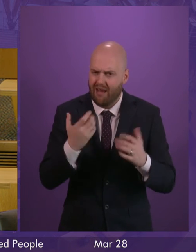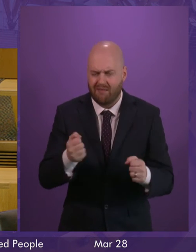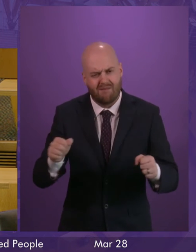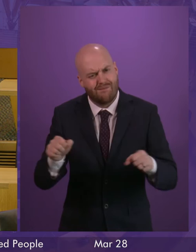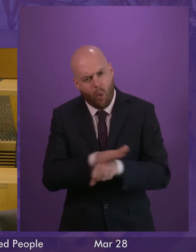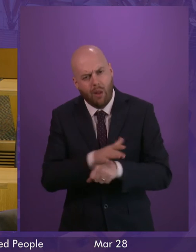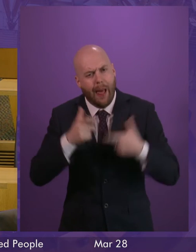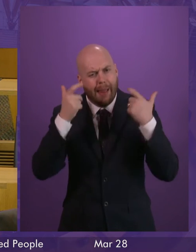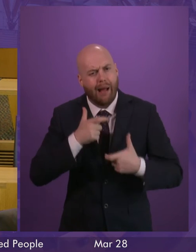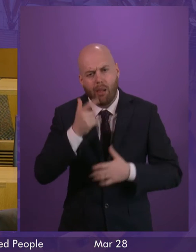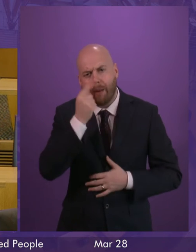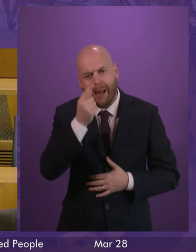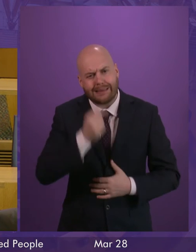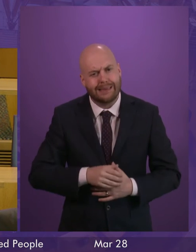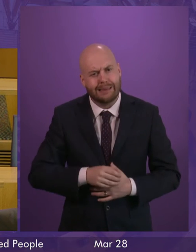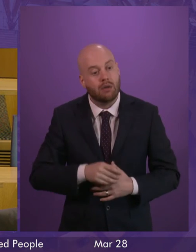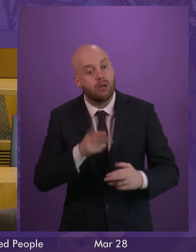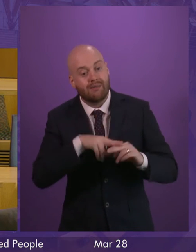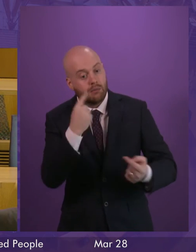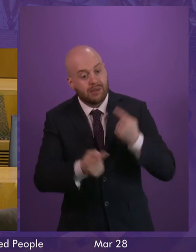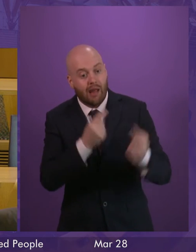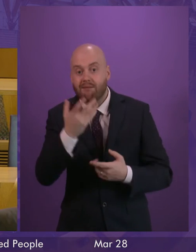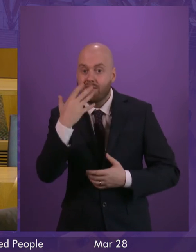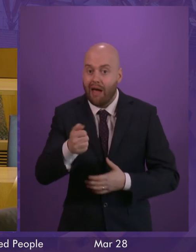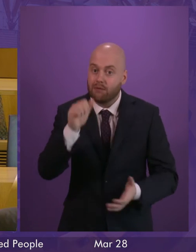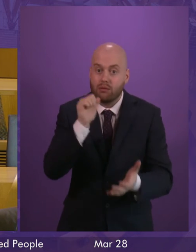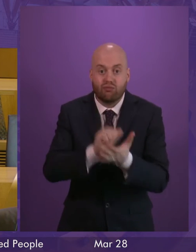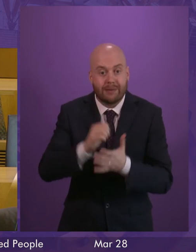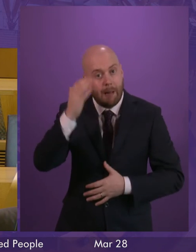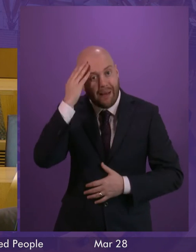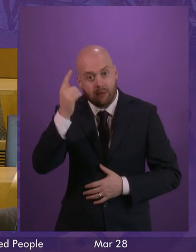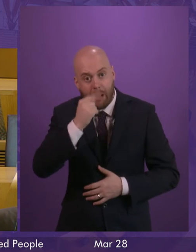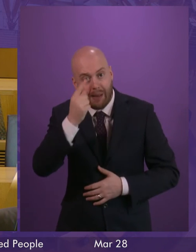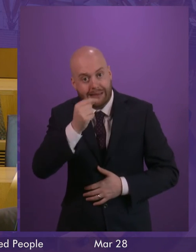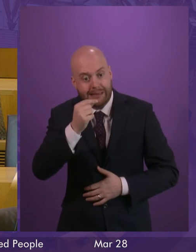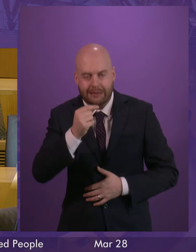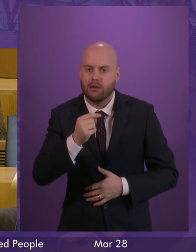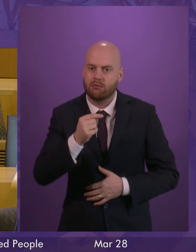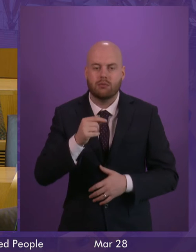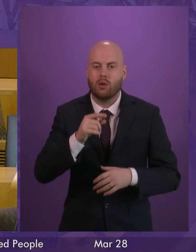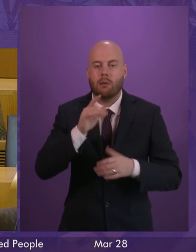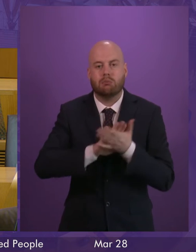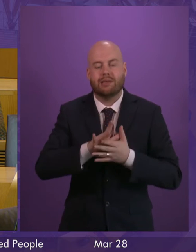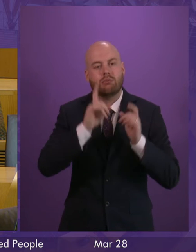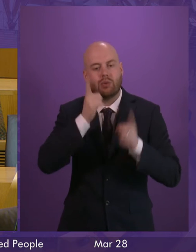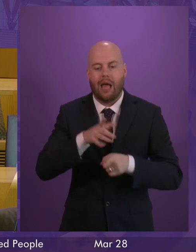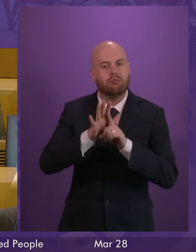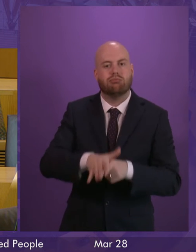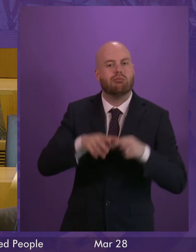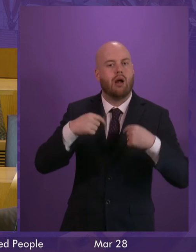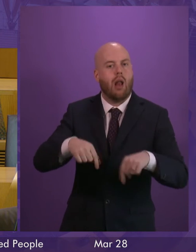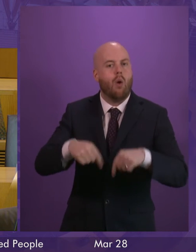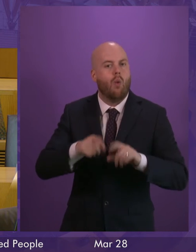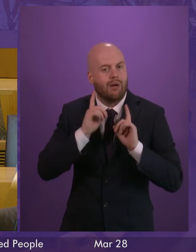actual deficits in mental capacity should not be used as a justification to deny or restrict legal capacity. That's really